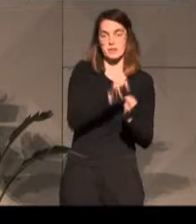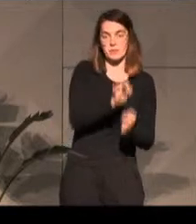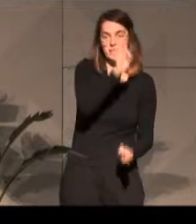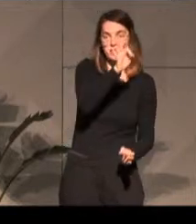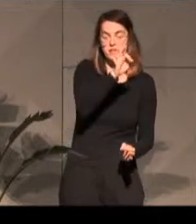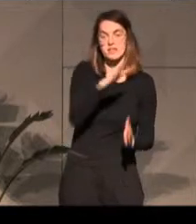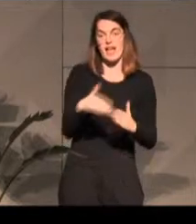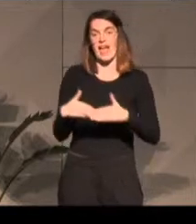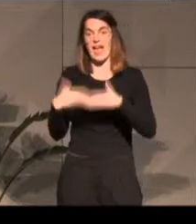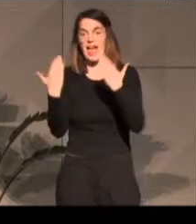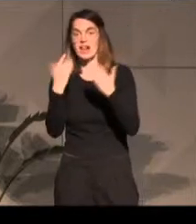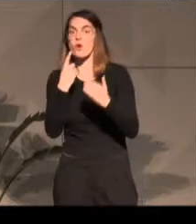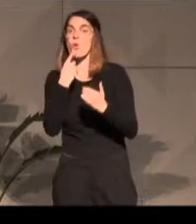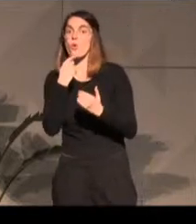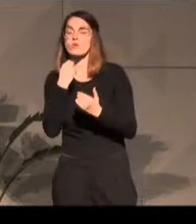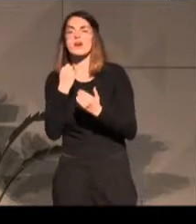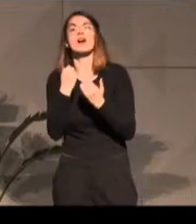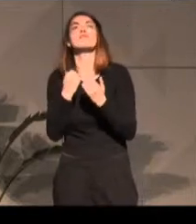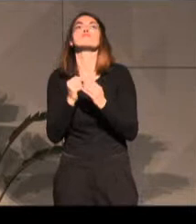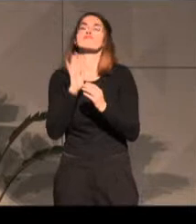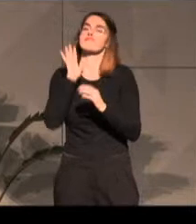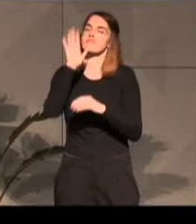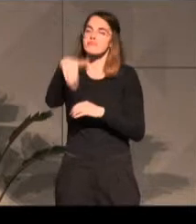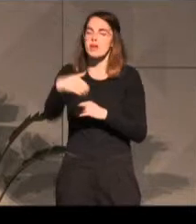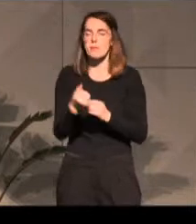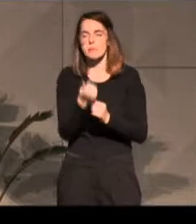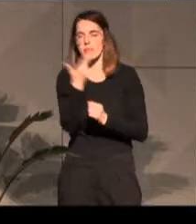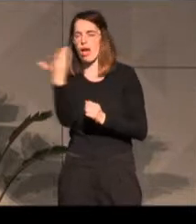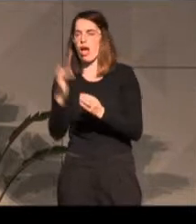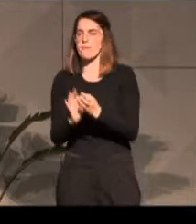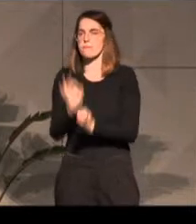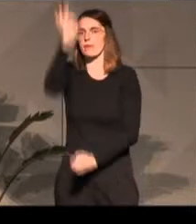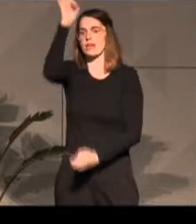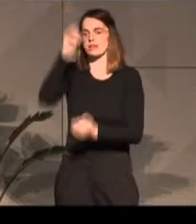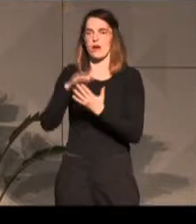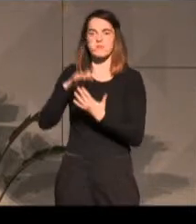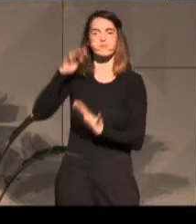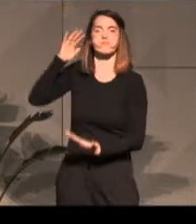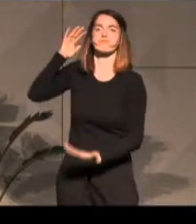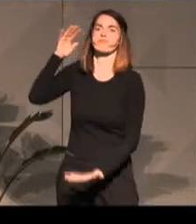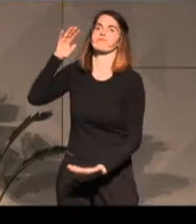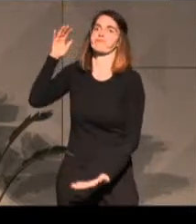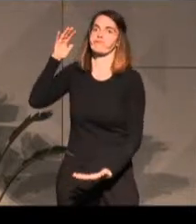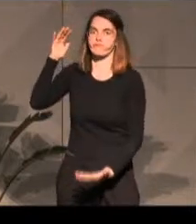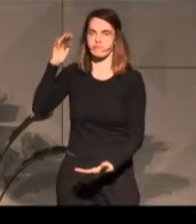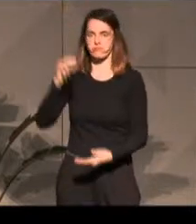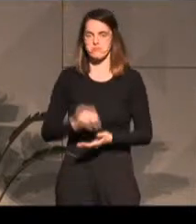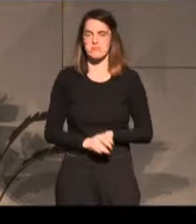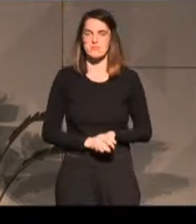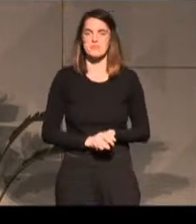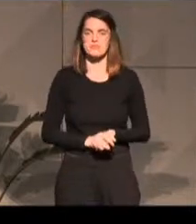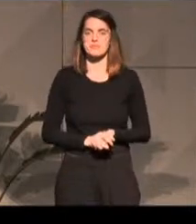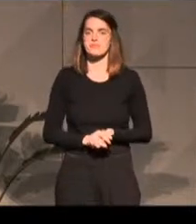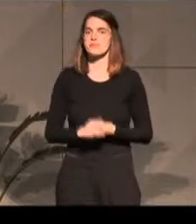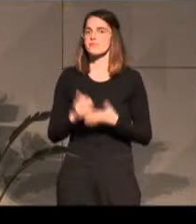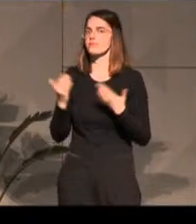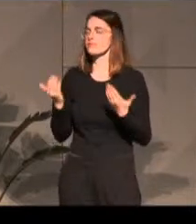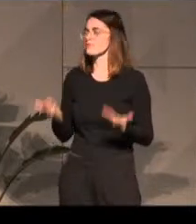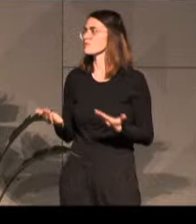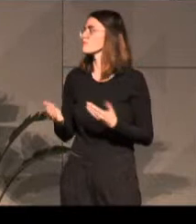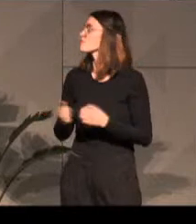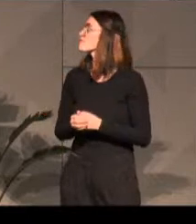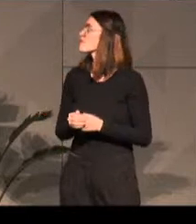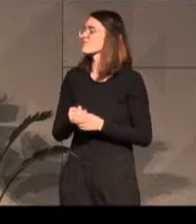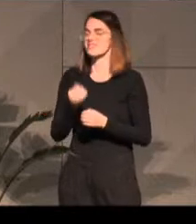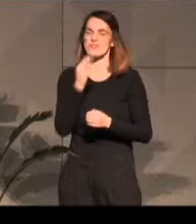See thicknesses in blue, more than a meter or at around a meter, and